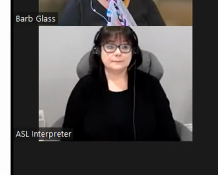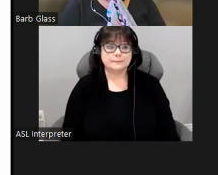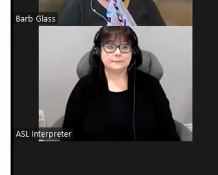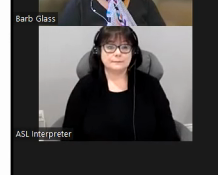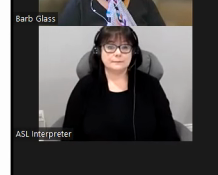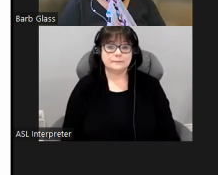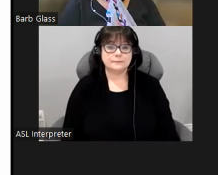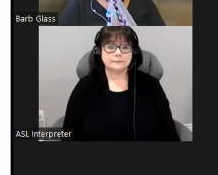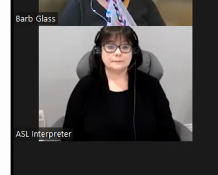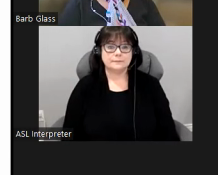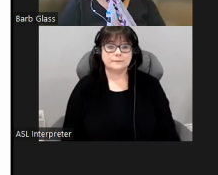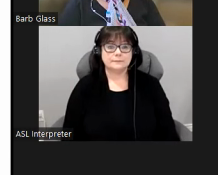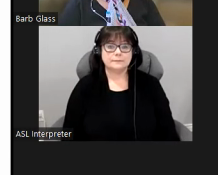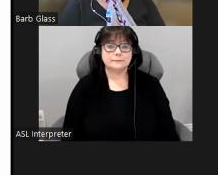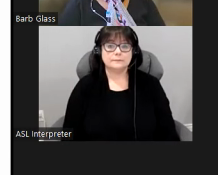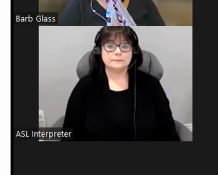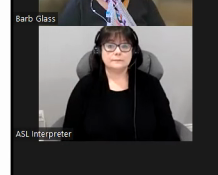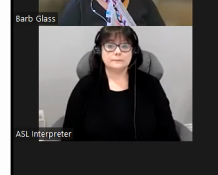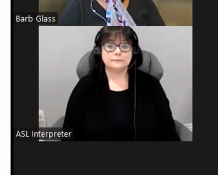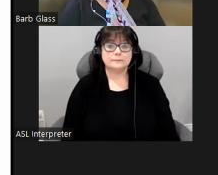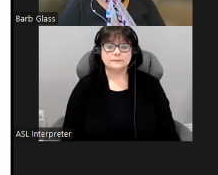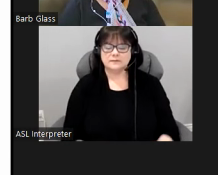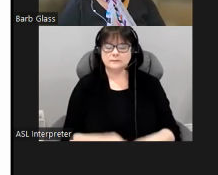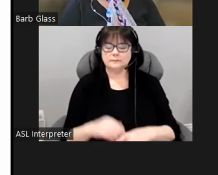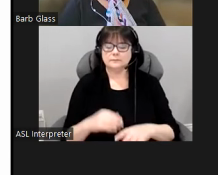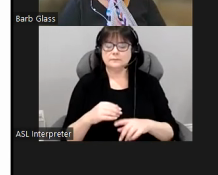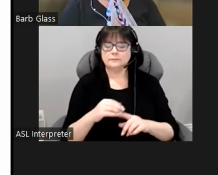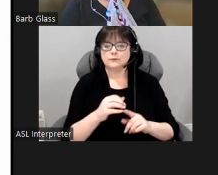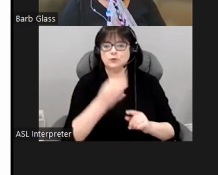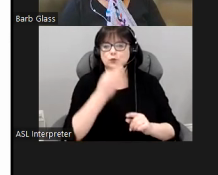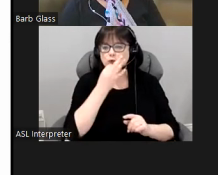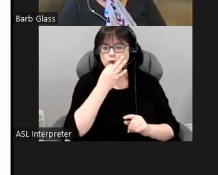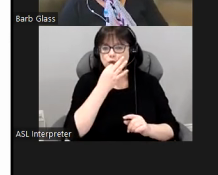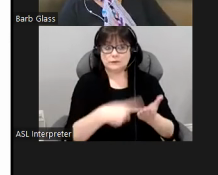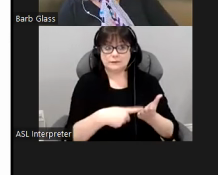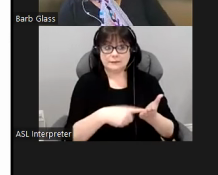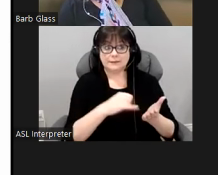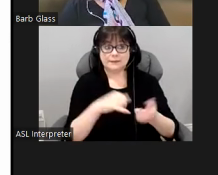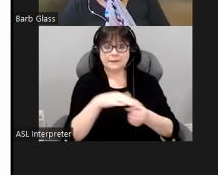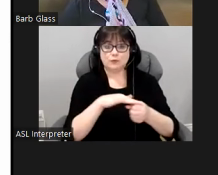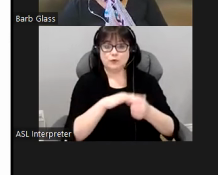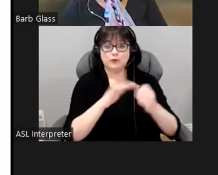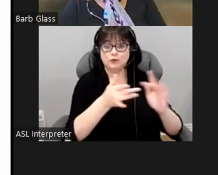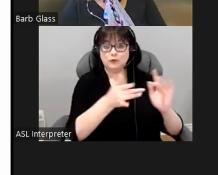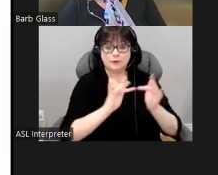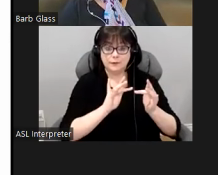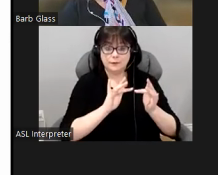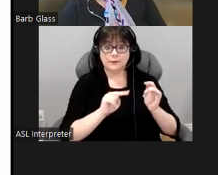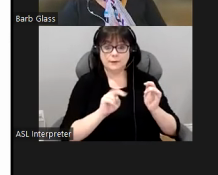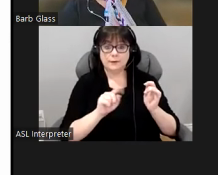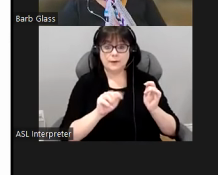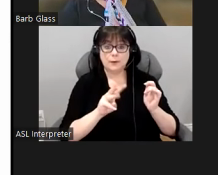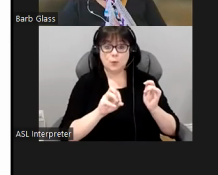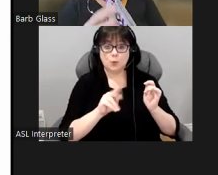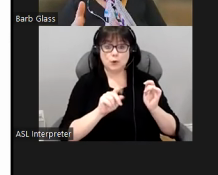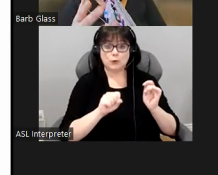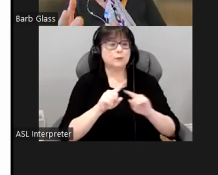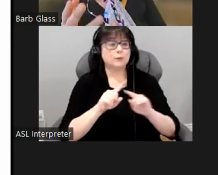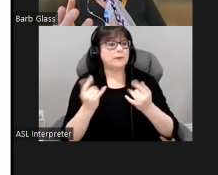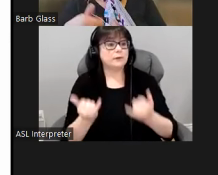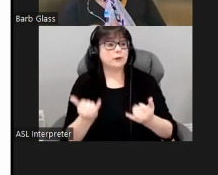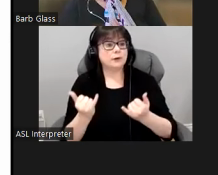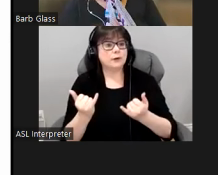And we'll talk about the regional networks work in just a second. But just to finish up on the curriculum resource topic, for the